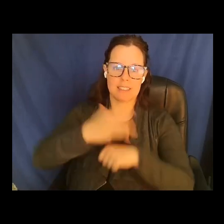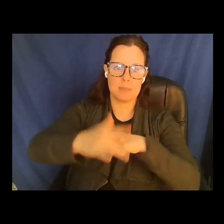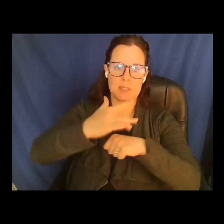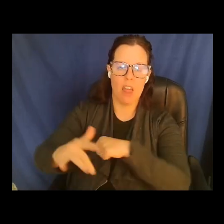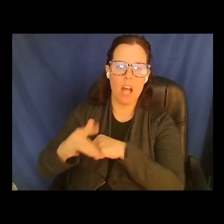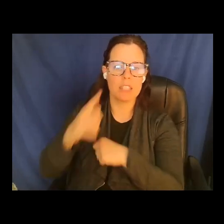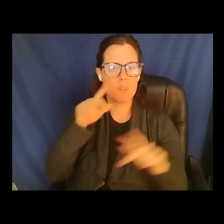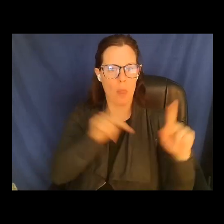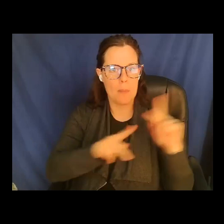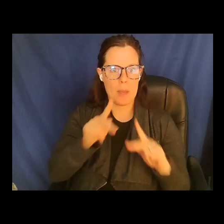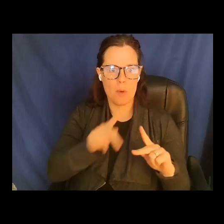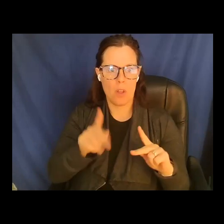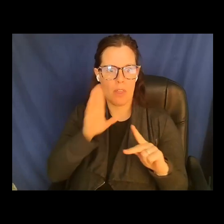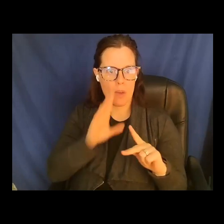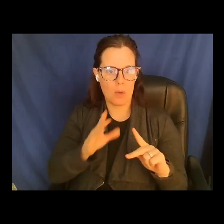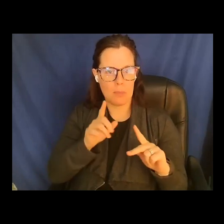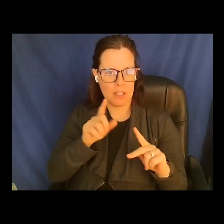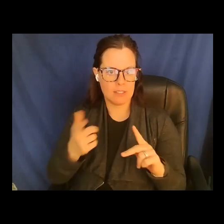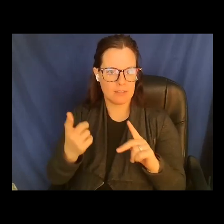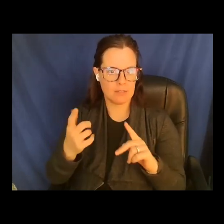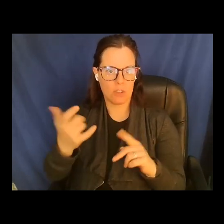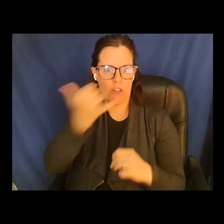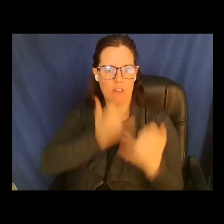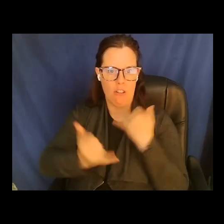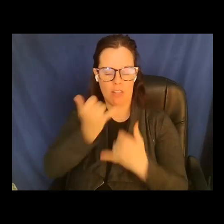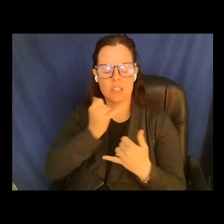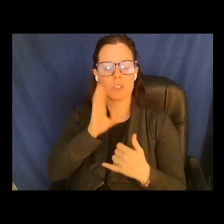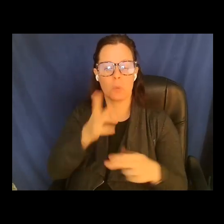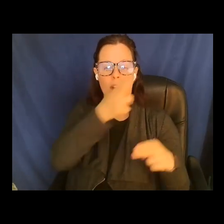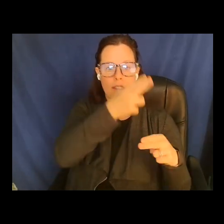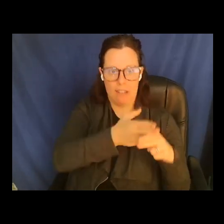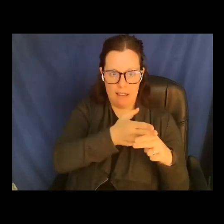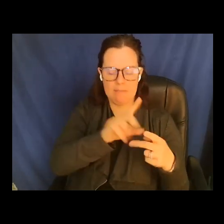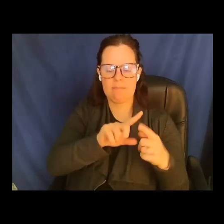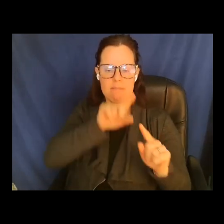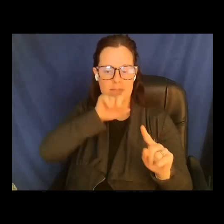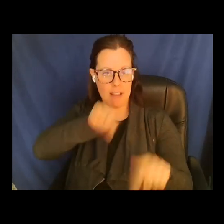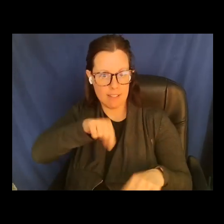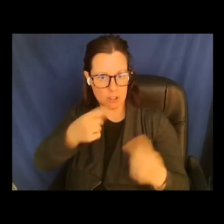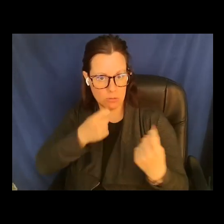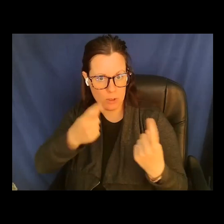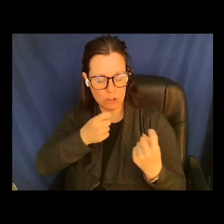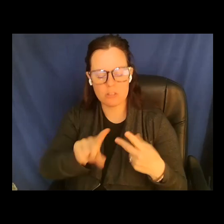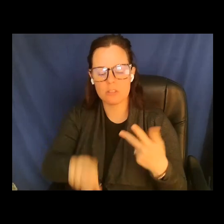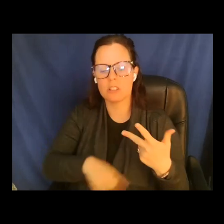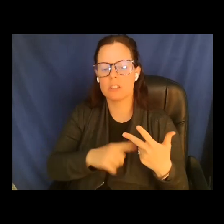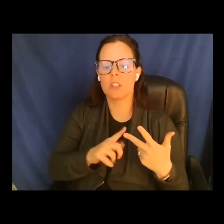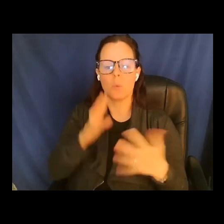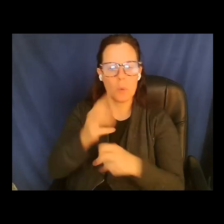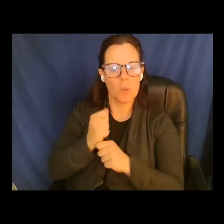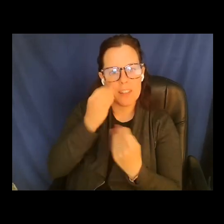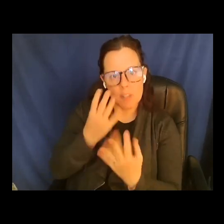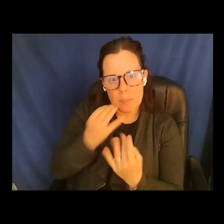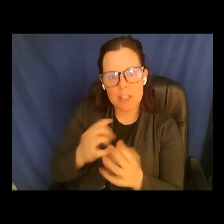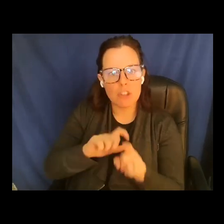calls for. So we'll take names, we'll answer some questions, we'll get the information we need and the callback number,